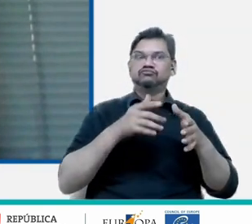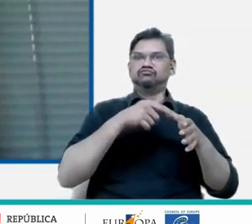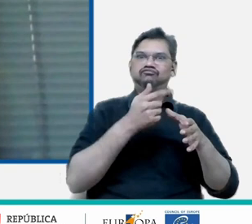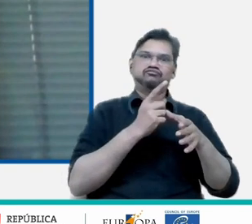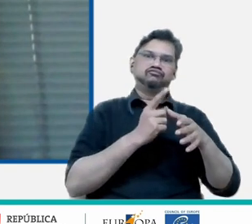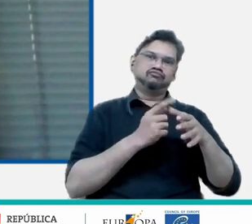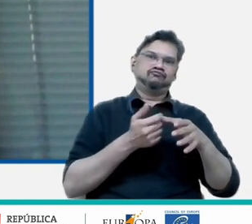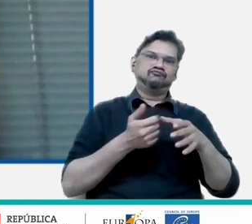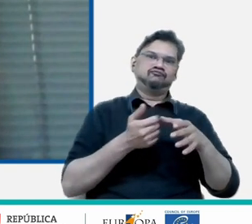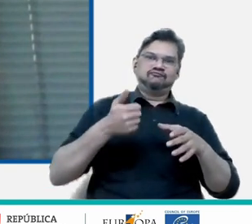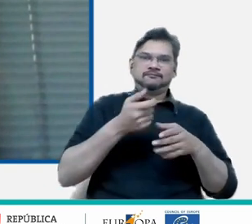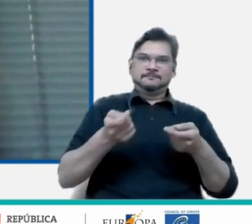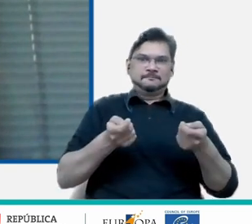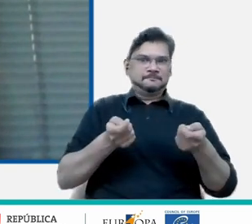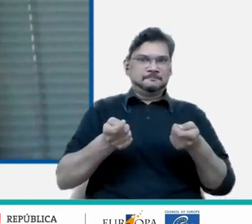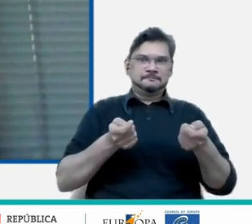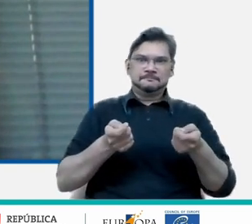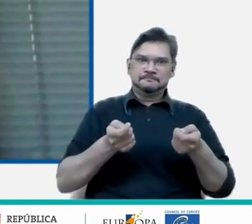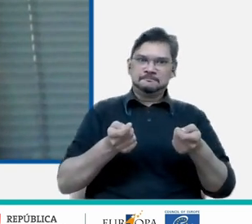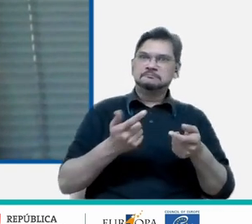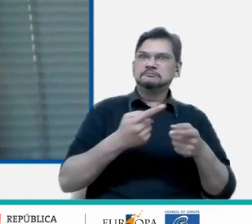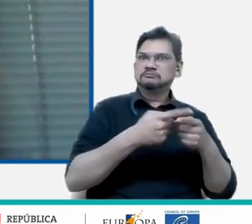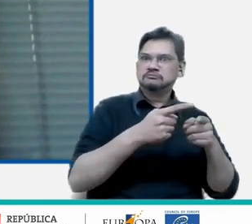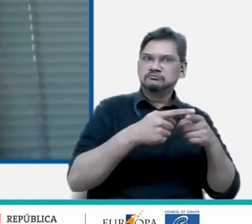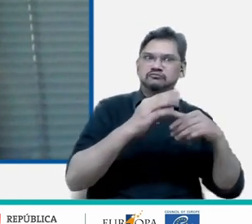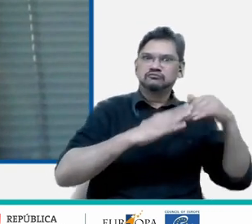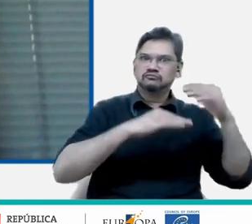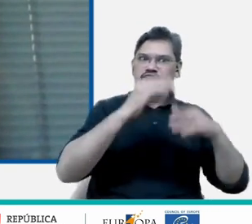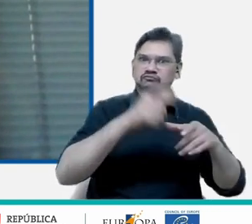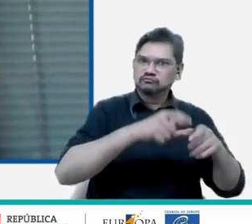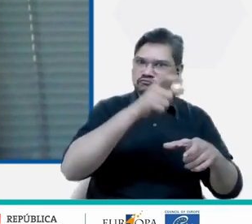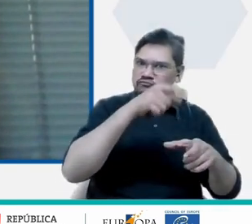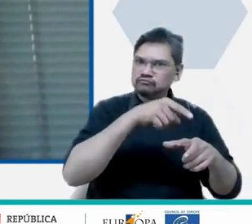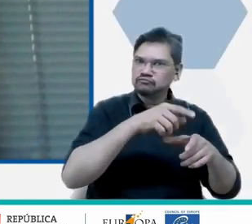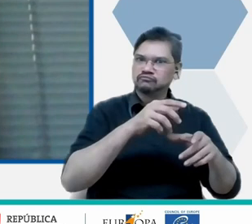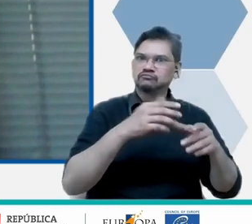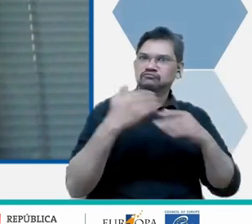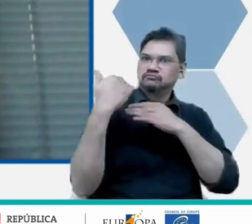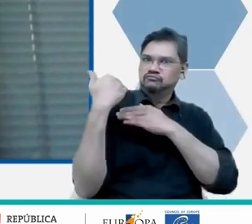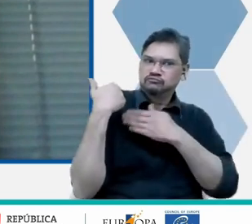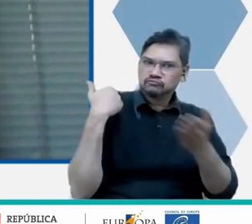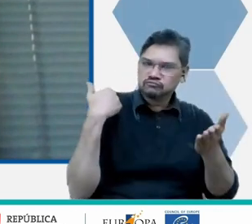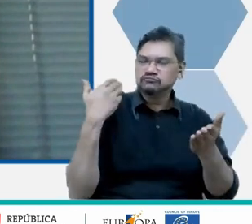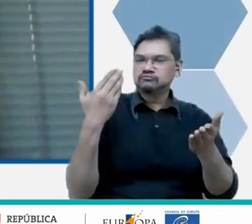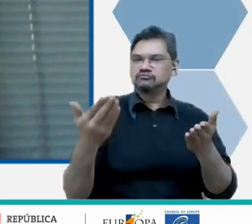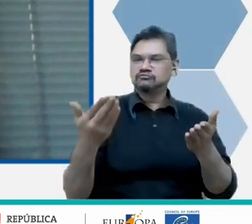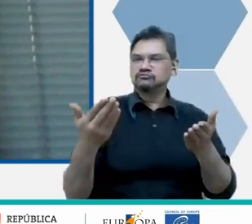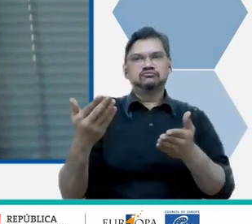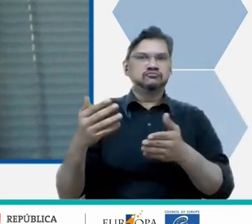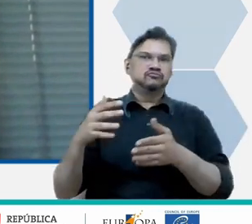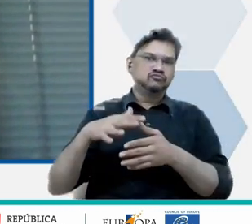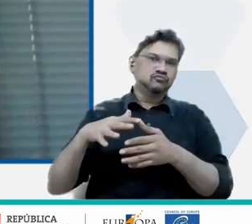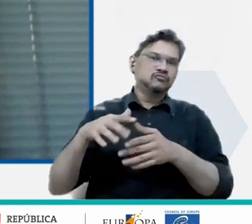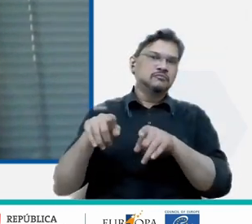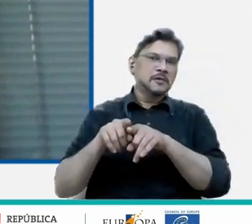the infrastructure management and urban planning and environment, the social services, civil protection.